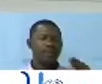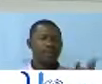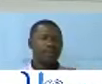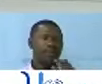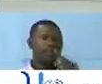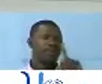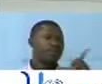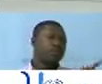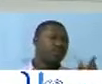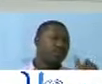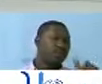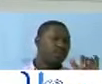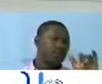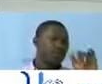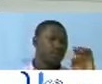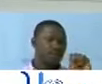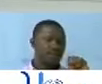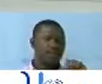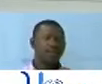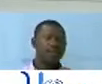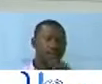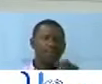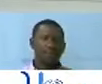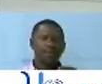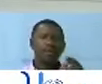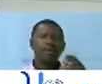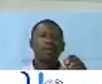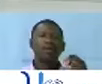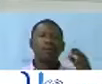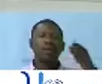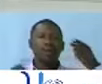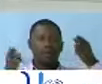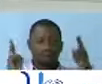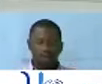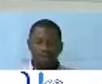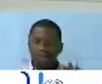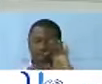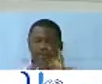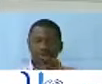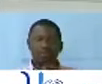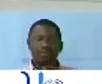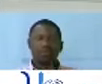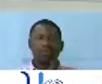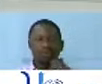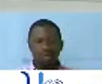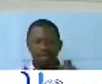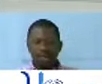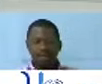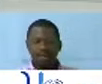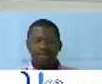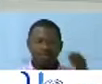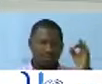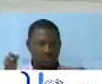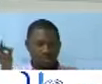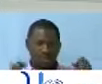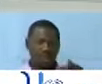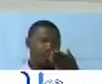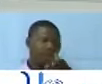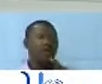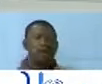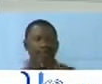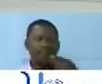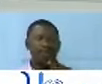we filed an application for bail. Té babbi nak daldi won bind nak lu jëm ci wali pour bail and successfully got Mr.